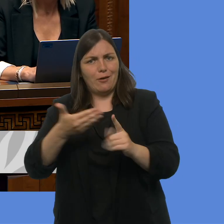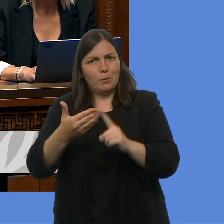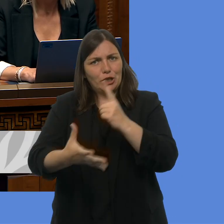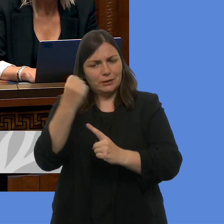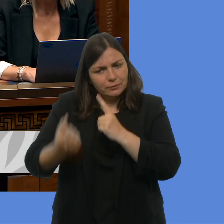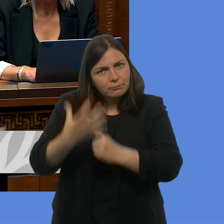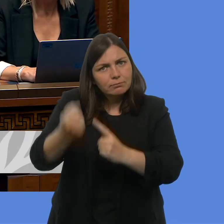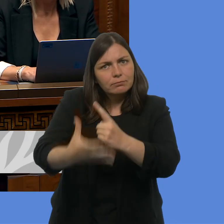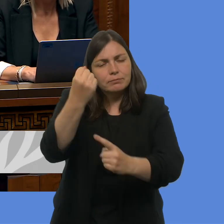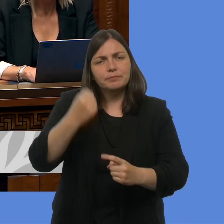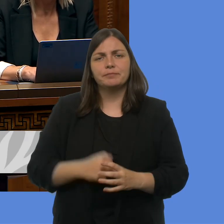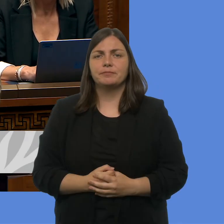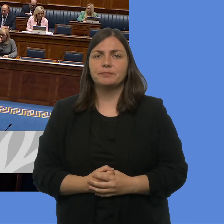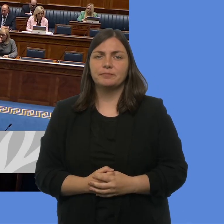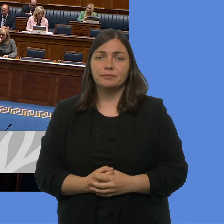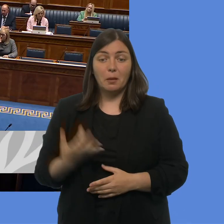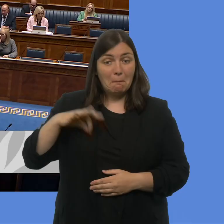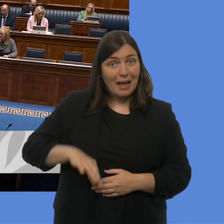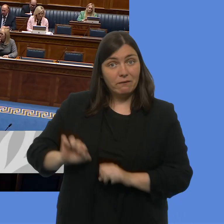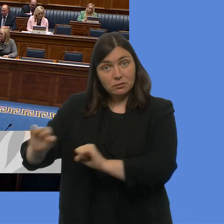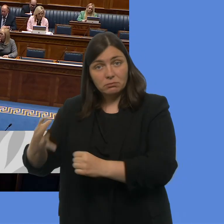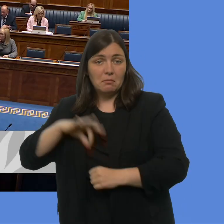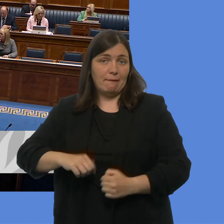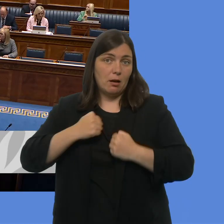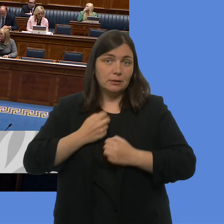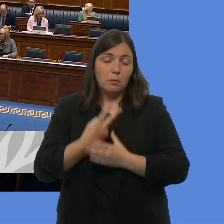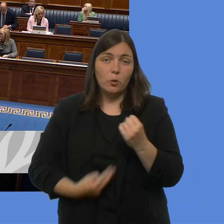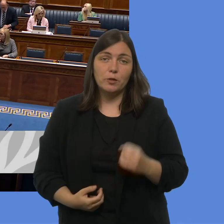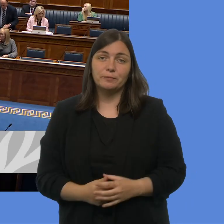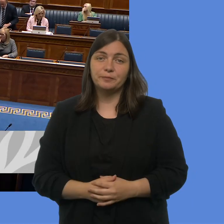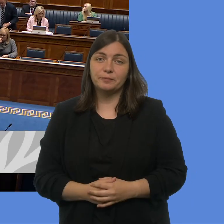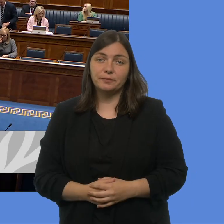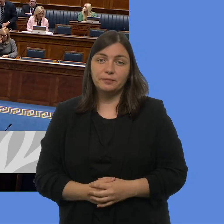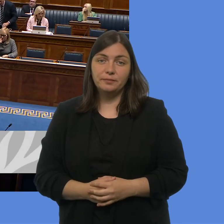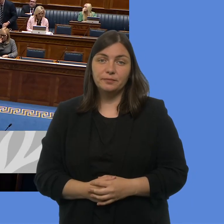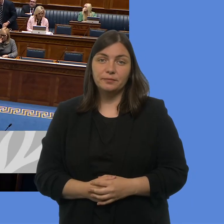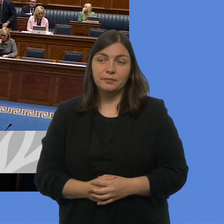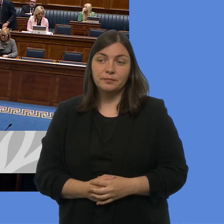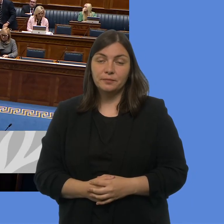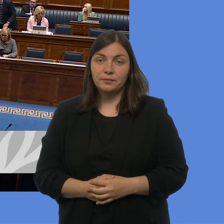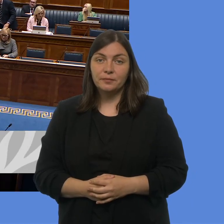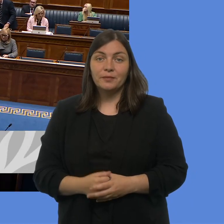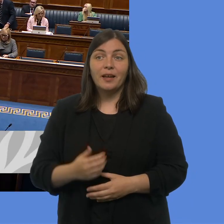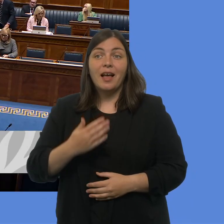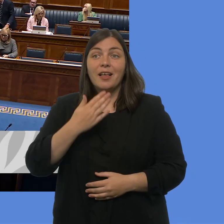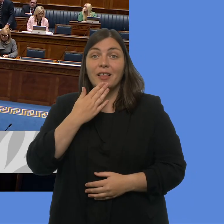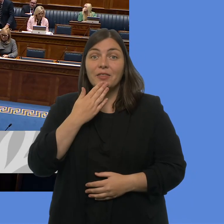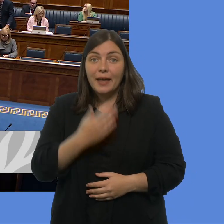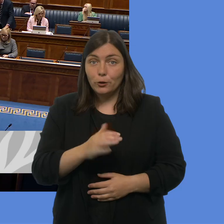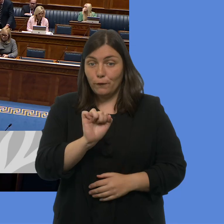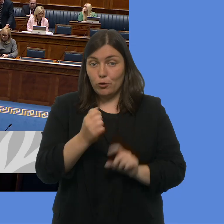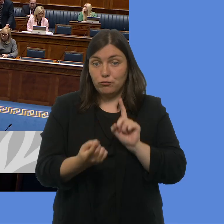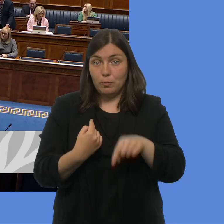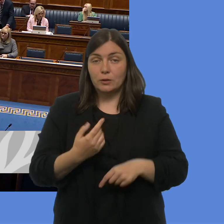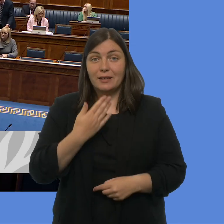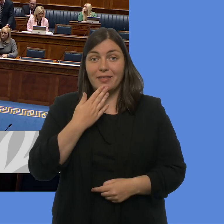deliver benefits for all. Thank you. I call William for a supplementary. Thank the Minister for her response. The United States